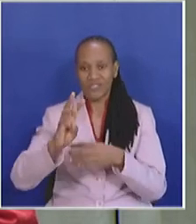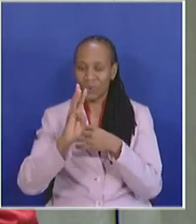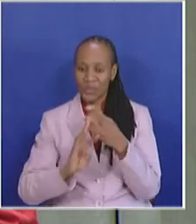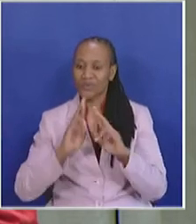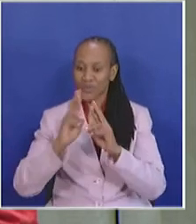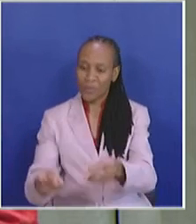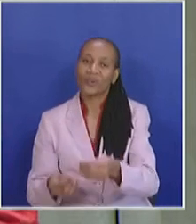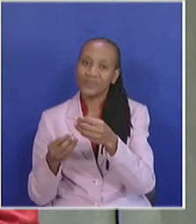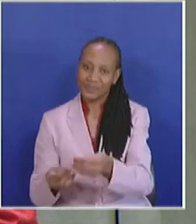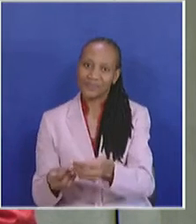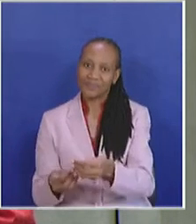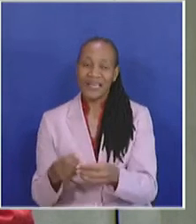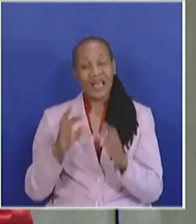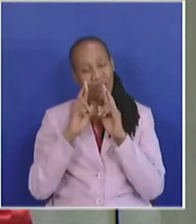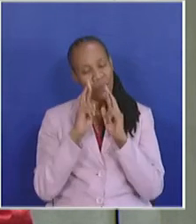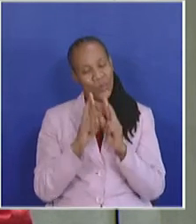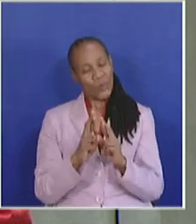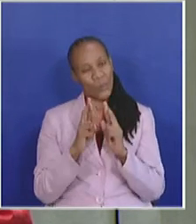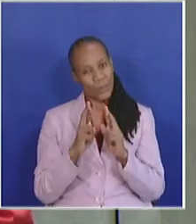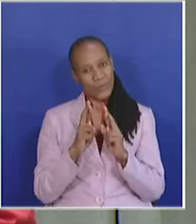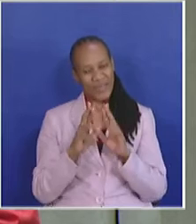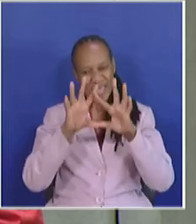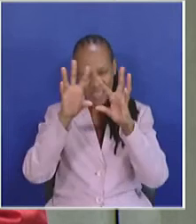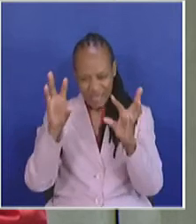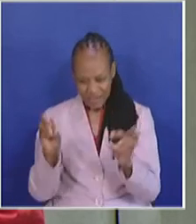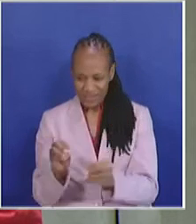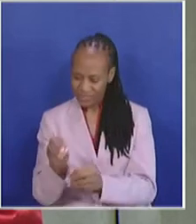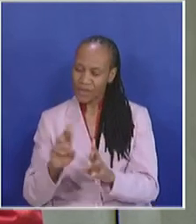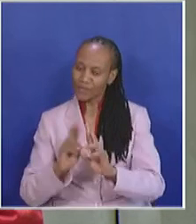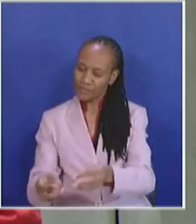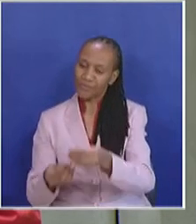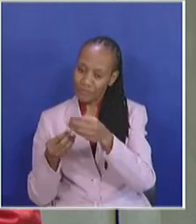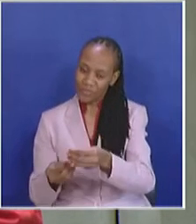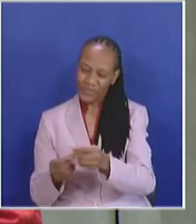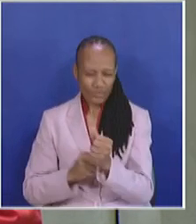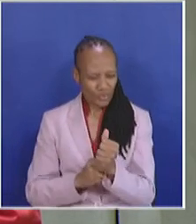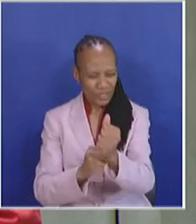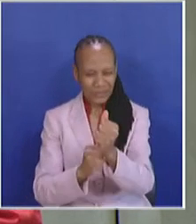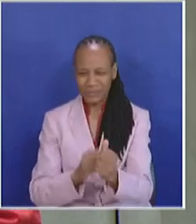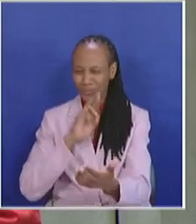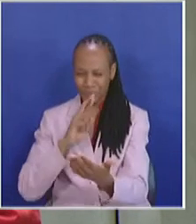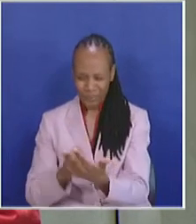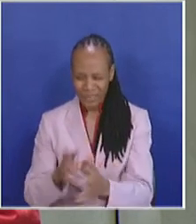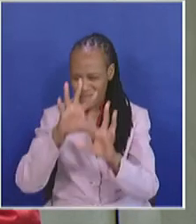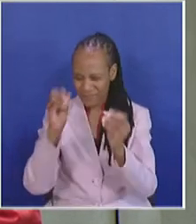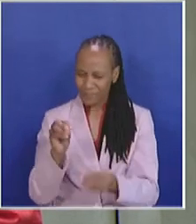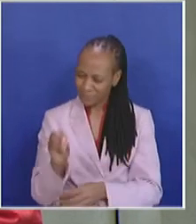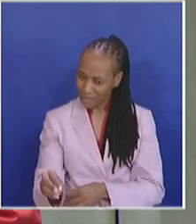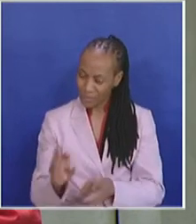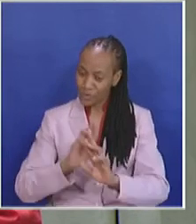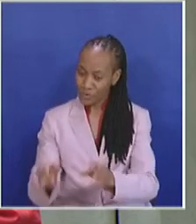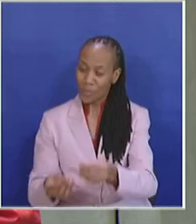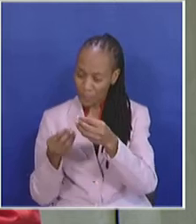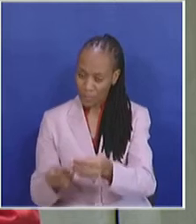we have submitted and hope that all the commitments and intervention strategies that the provincial government made during the